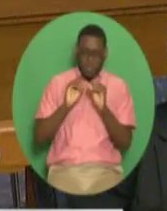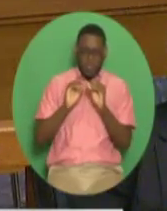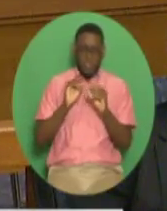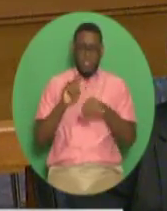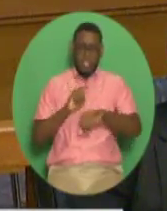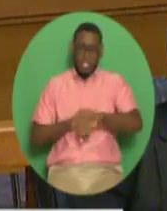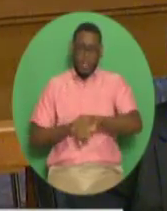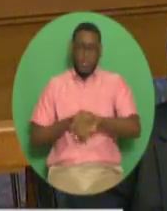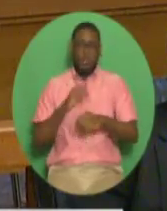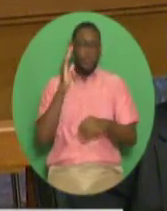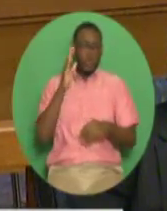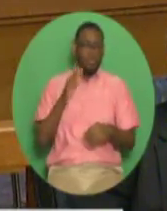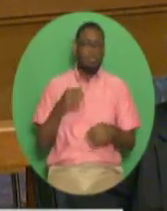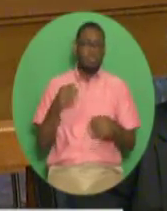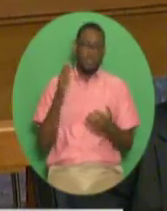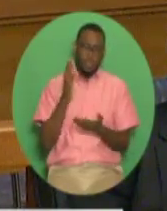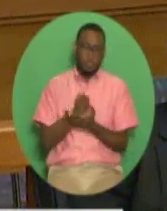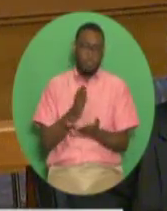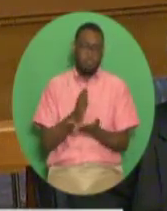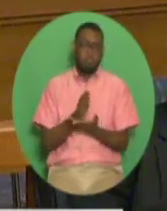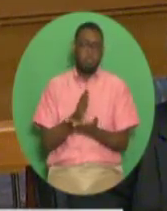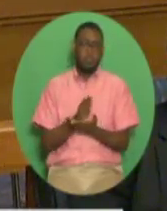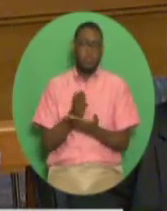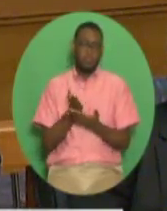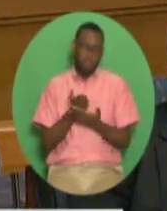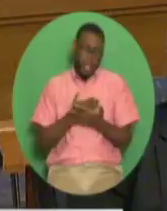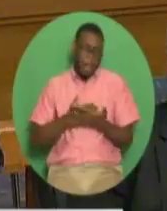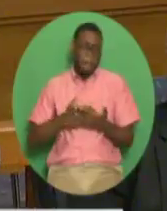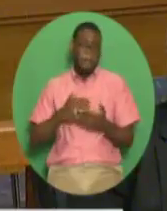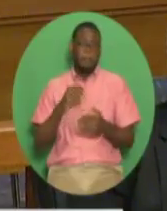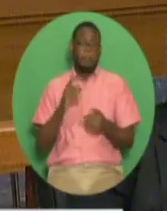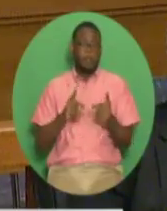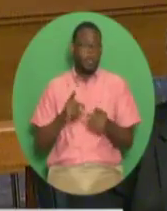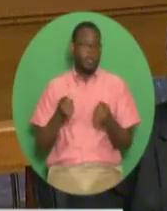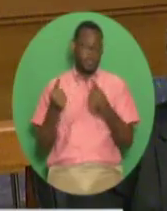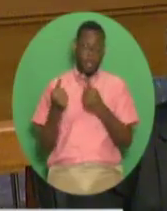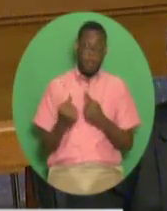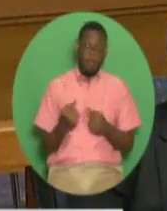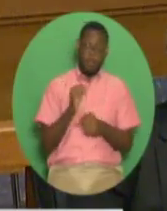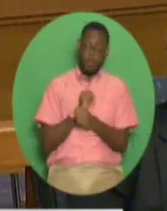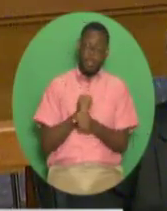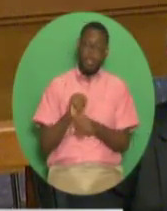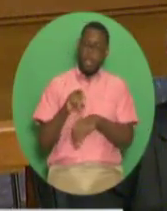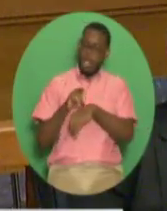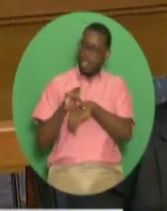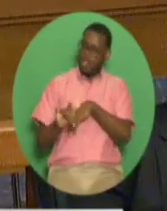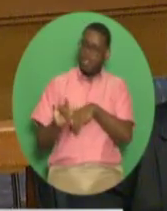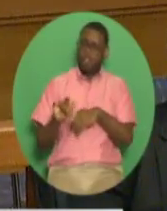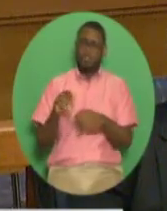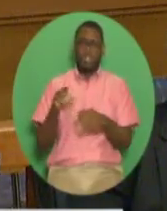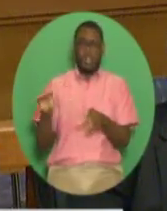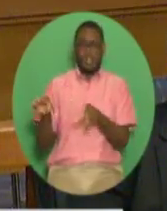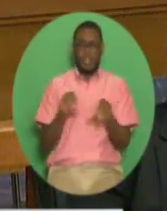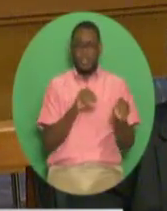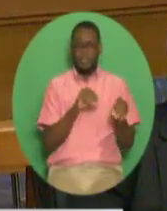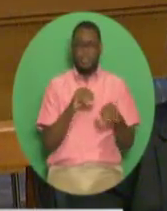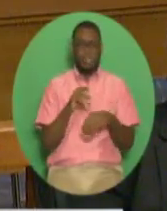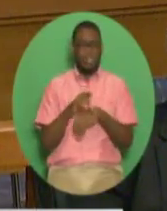discontinued. That's the situation where some people will come to work early and leave earlier. So you have,